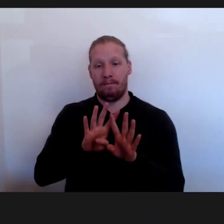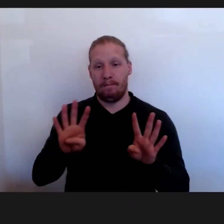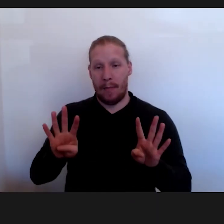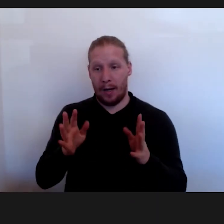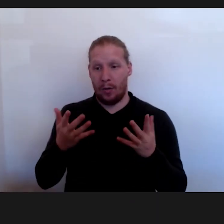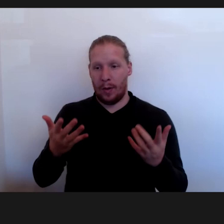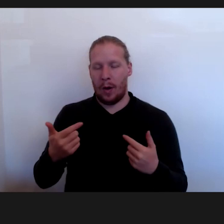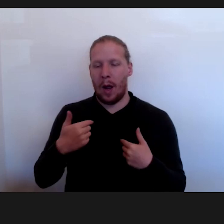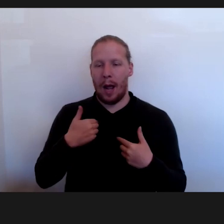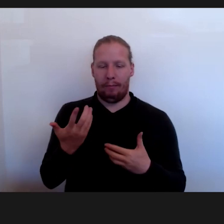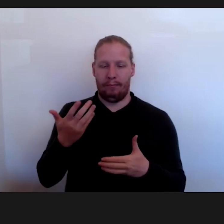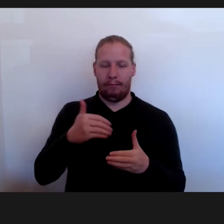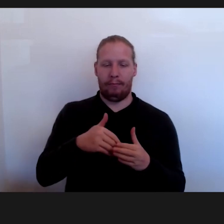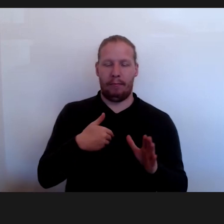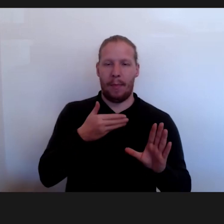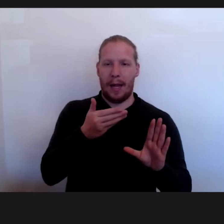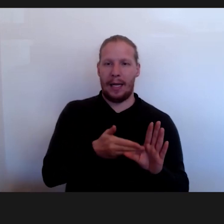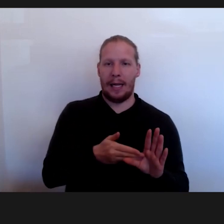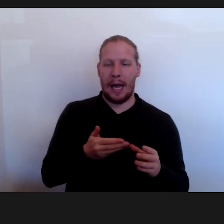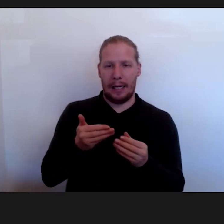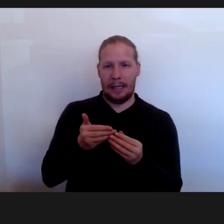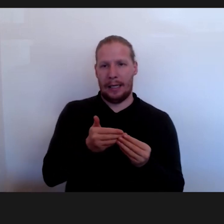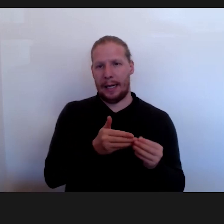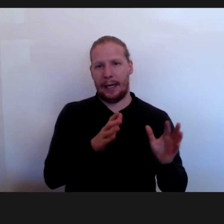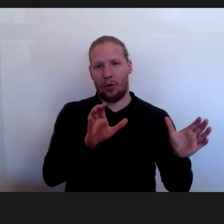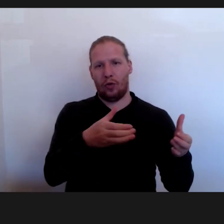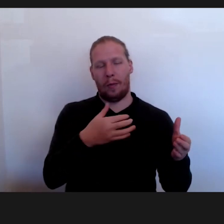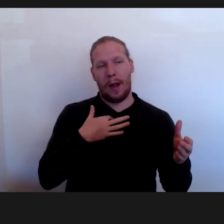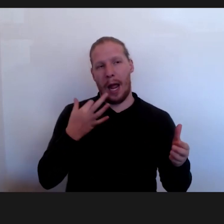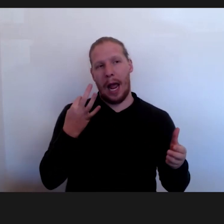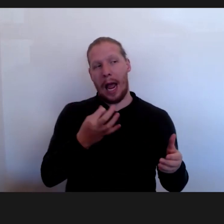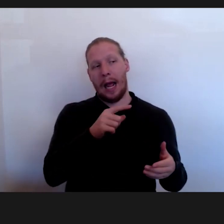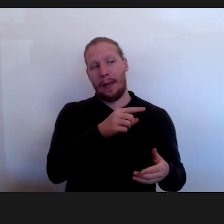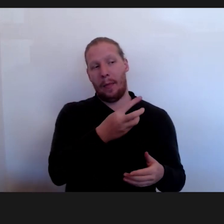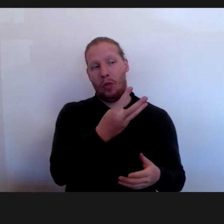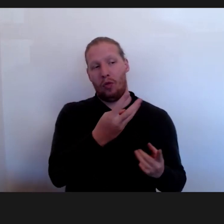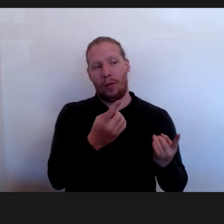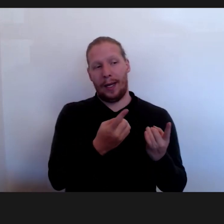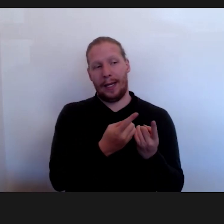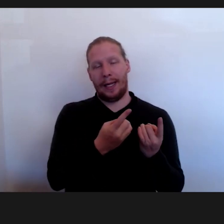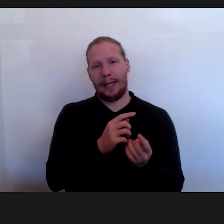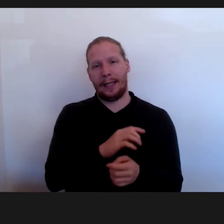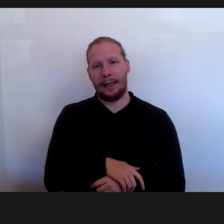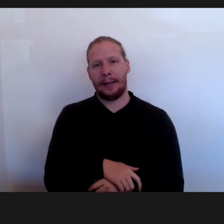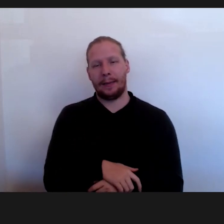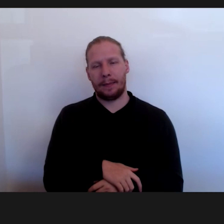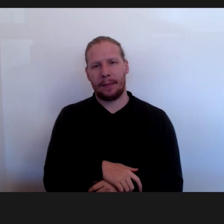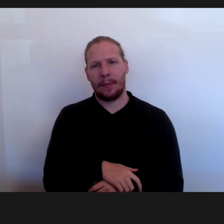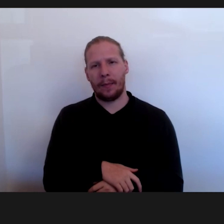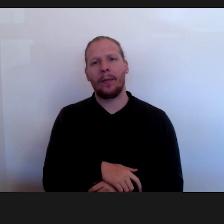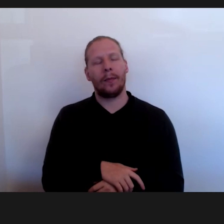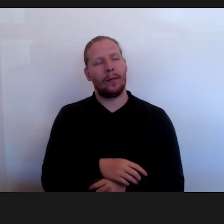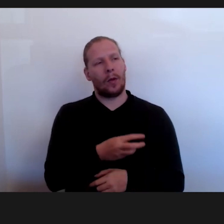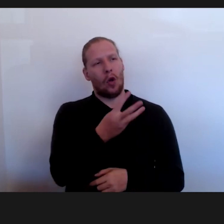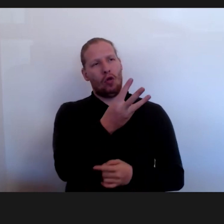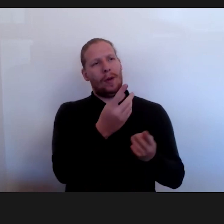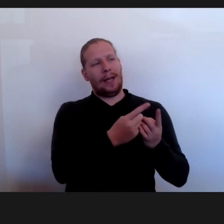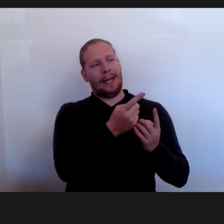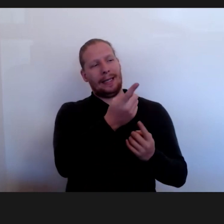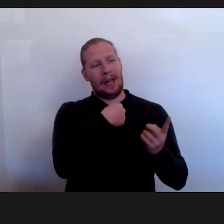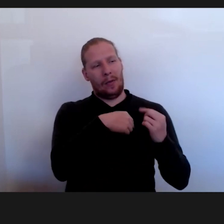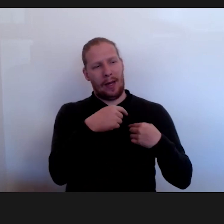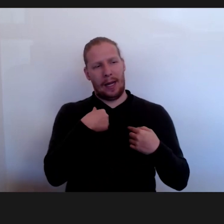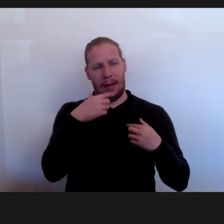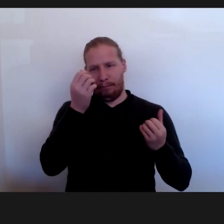talking about this, and I was asking if there were 3 things that you would like me to convey to this webinar, to the researchers,